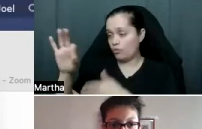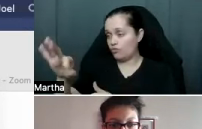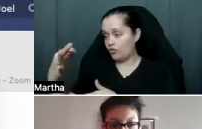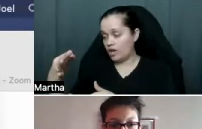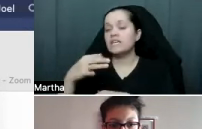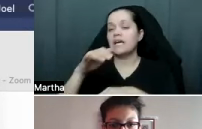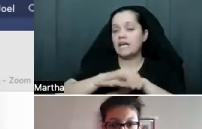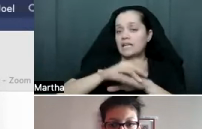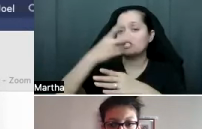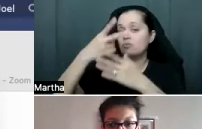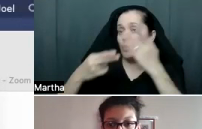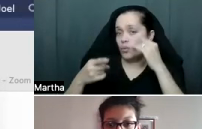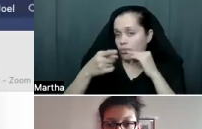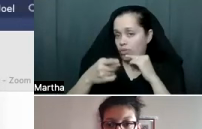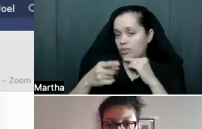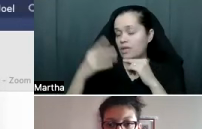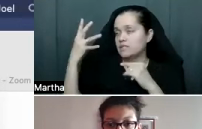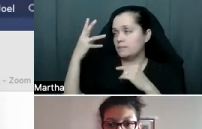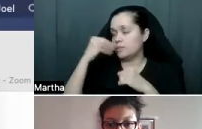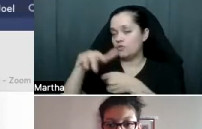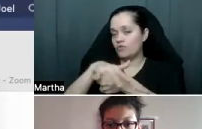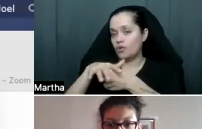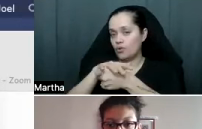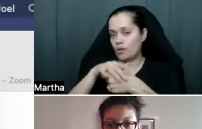English. A beautiful location.